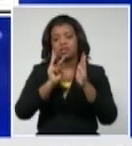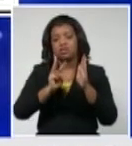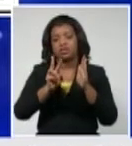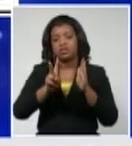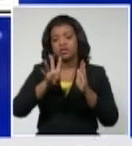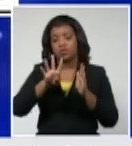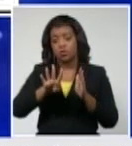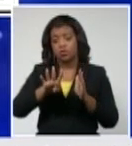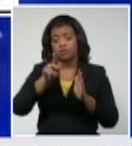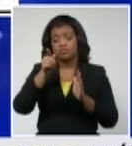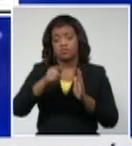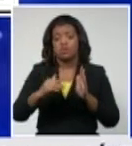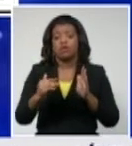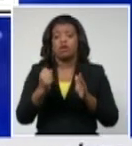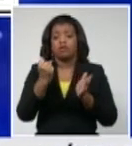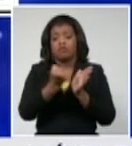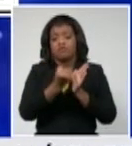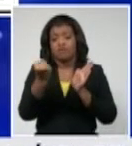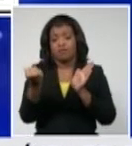then a spike in August with